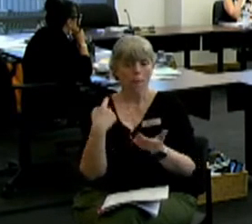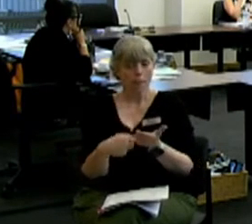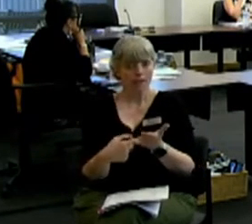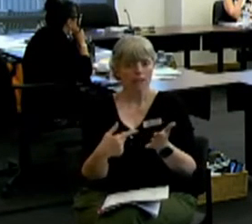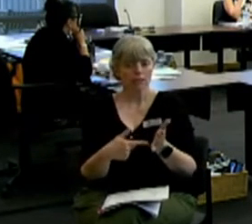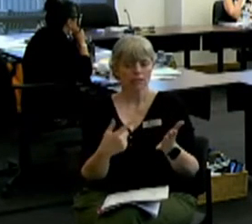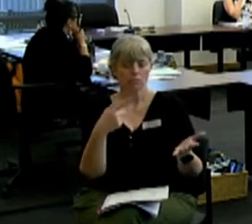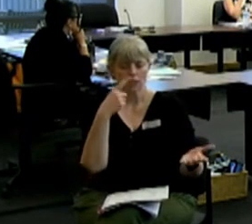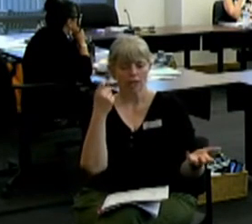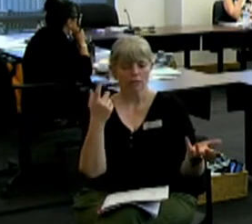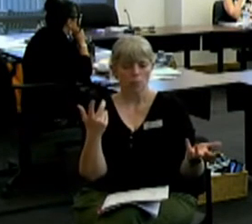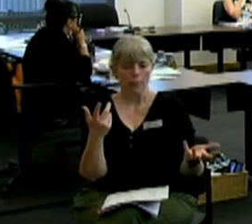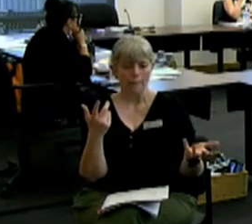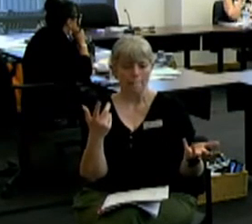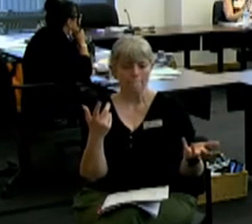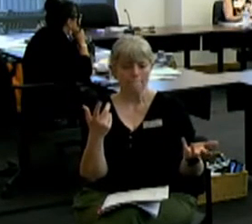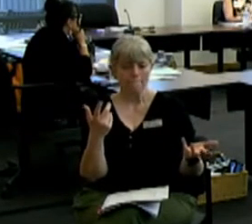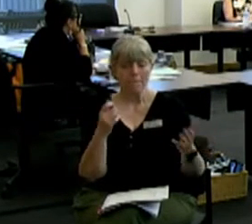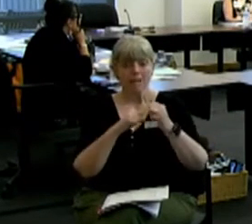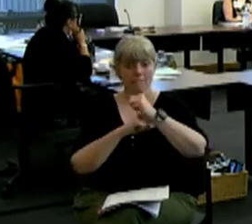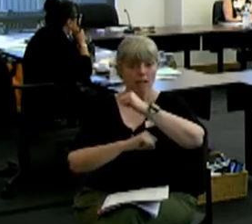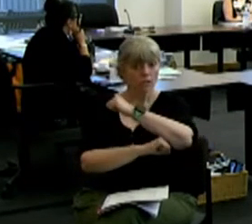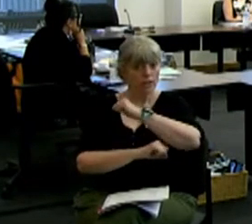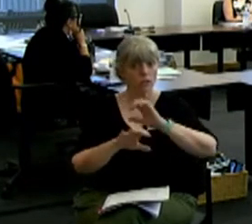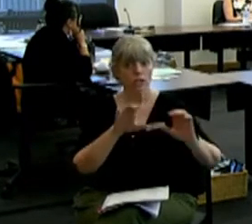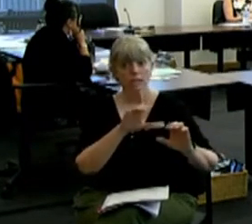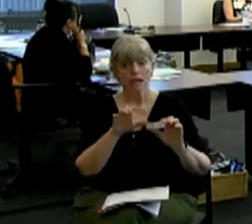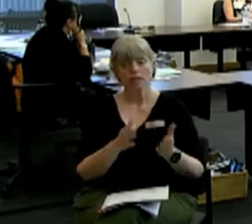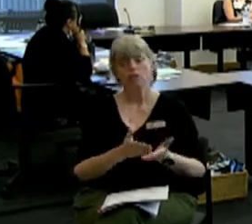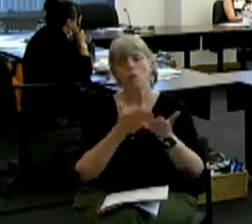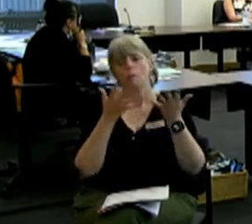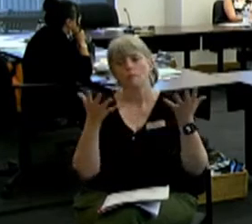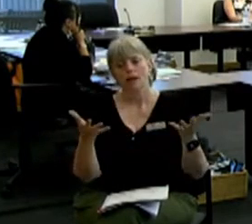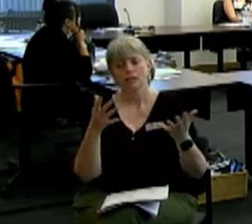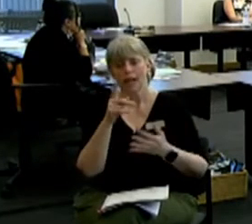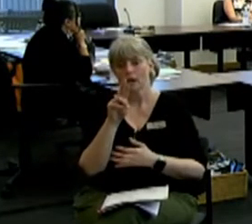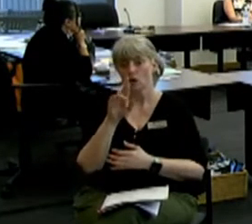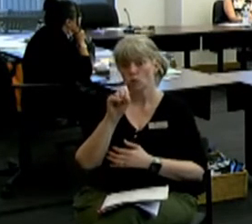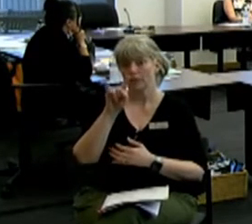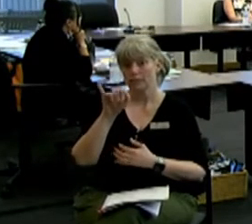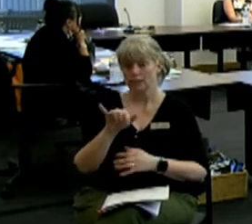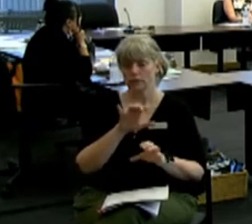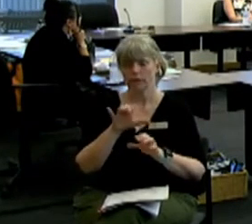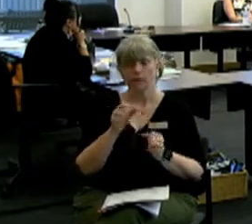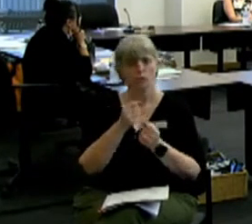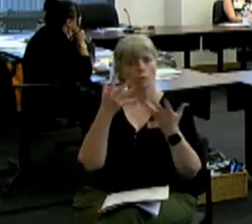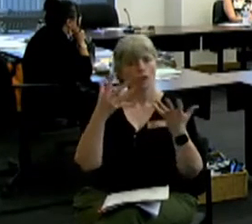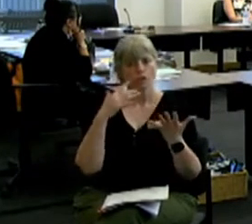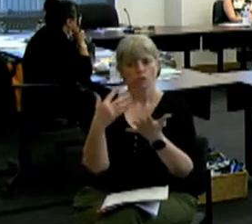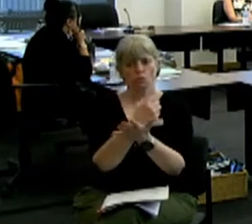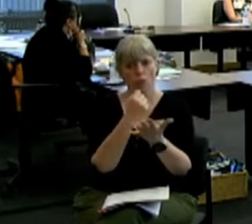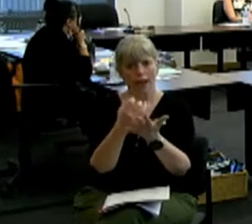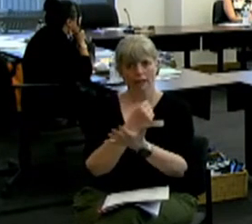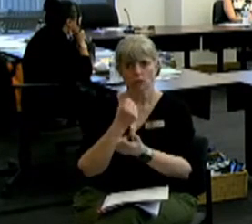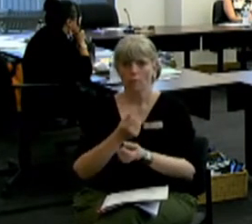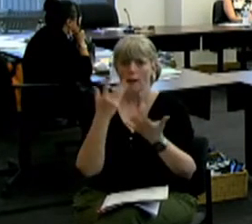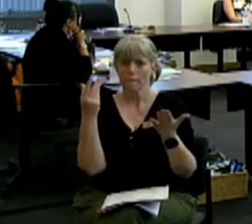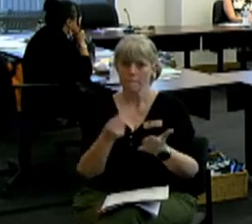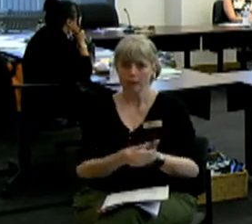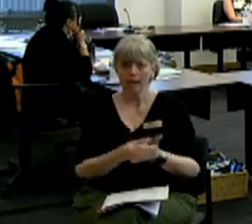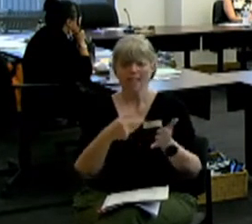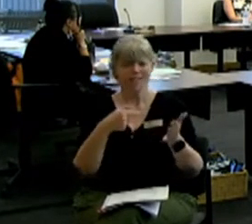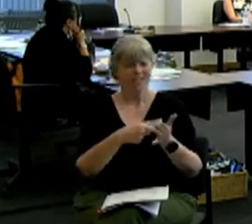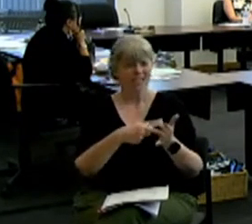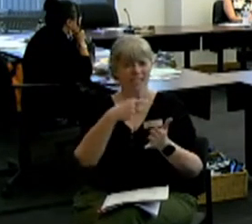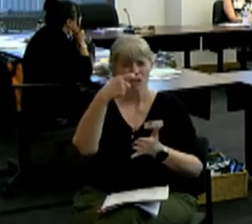this because the foundation has done so much, and Krista, you've done so much to raise so much money. This cost